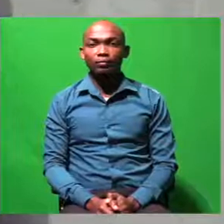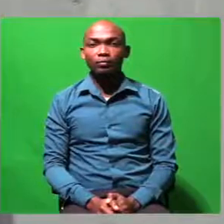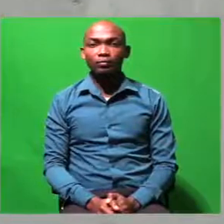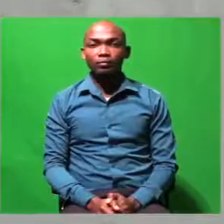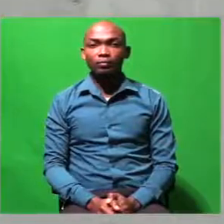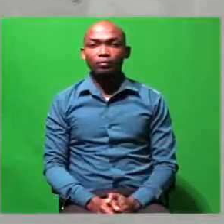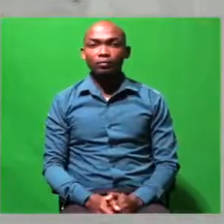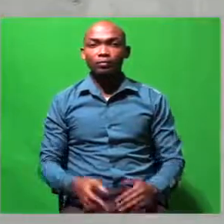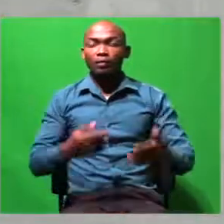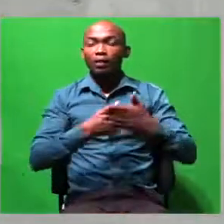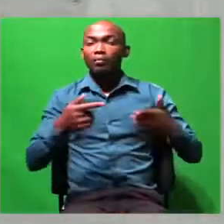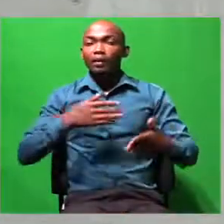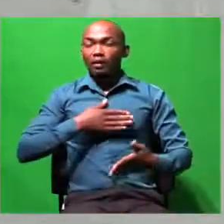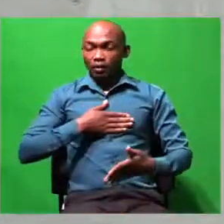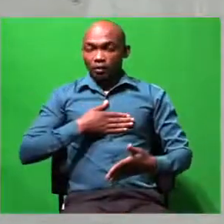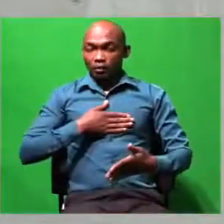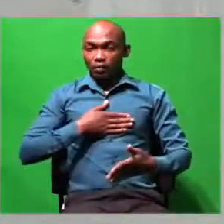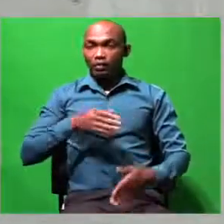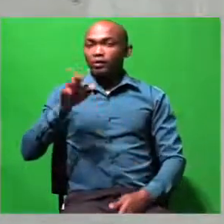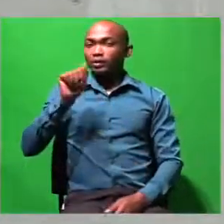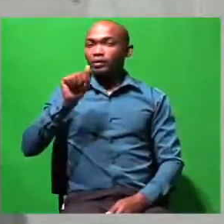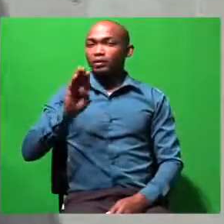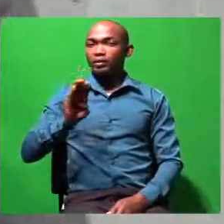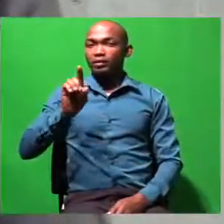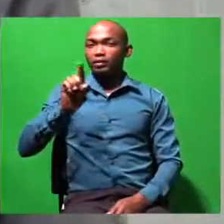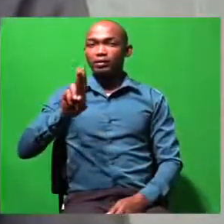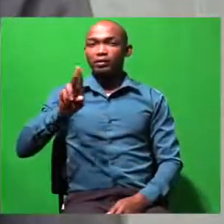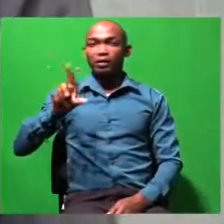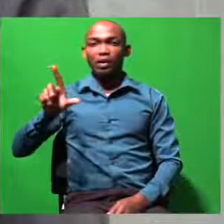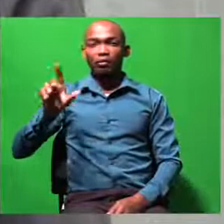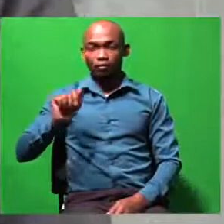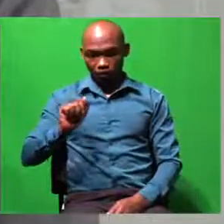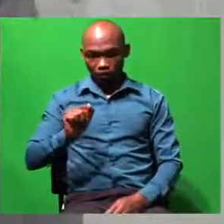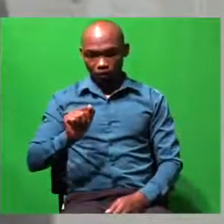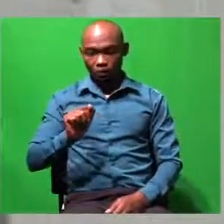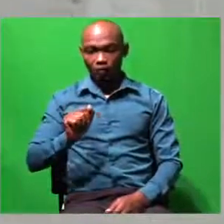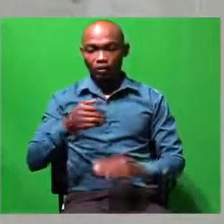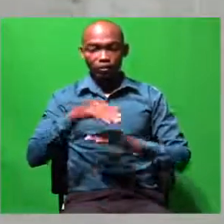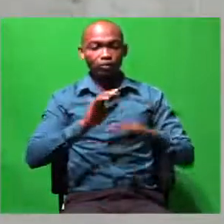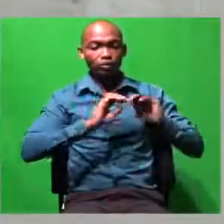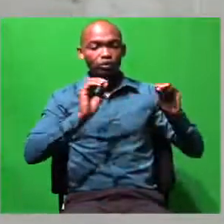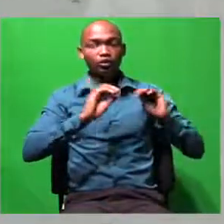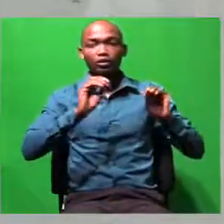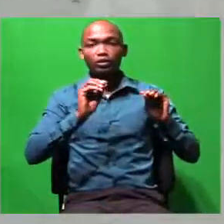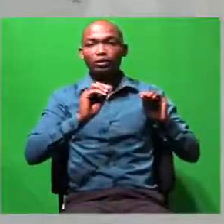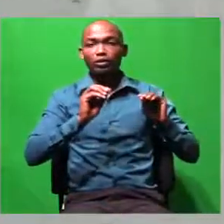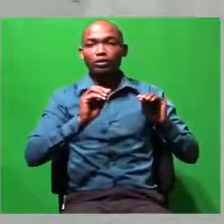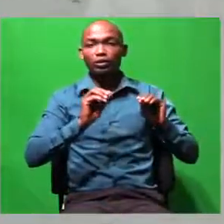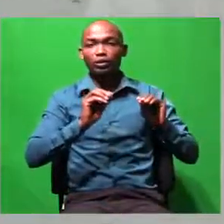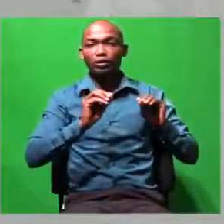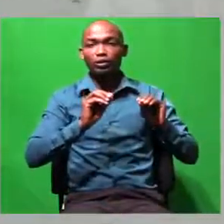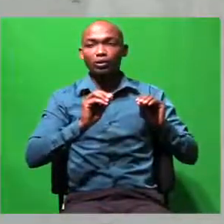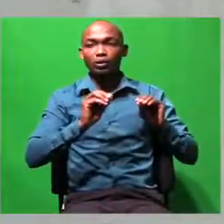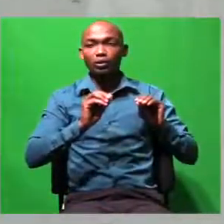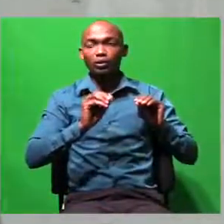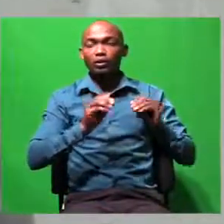My name is Mr. Abdullah, and today I'm going to teach you a responsible citizen. This is a topic from CIVICS in